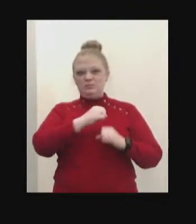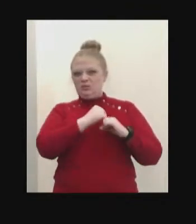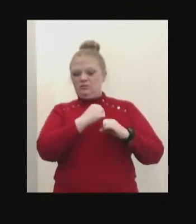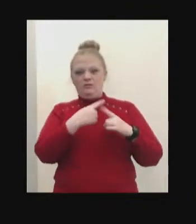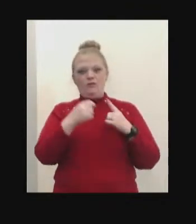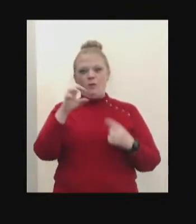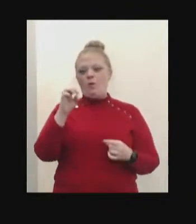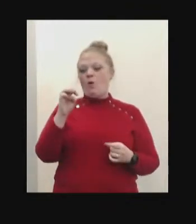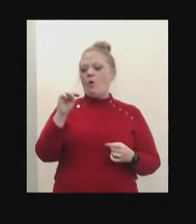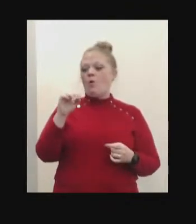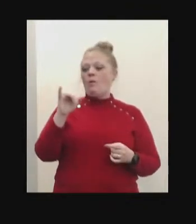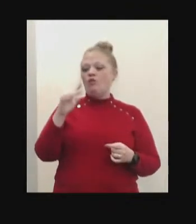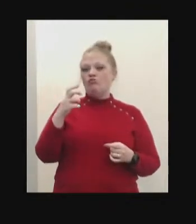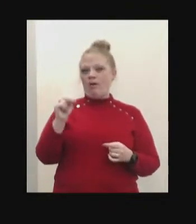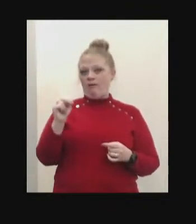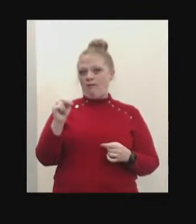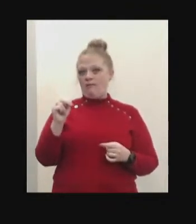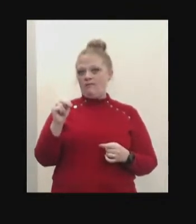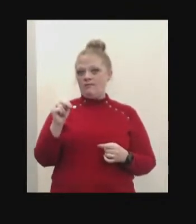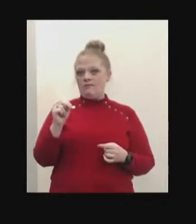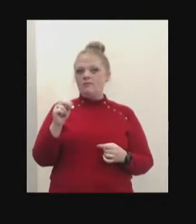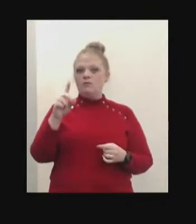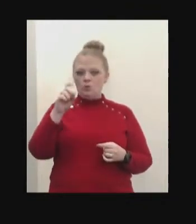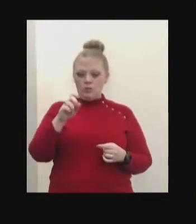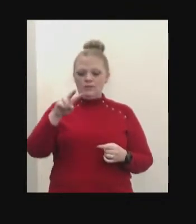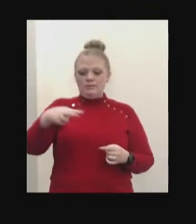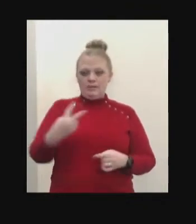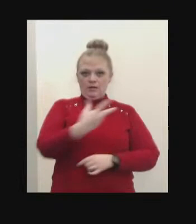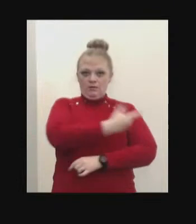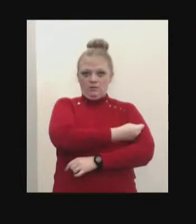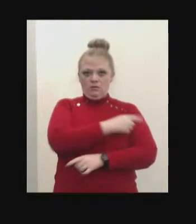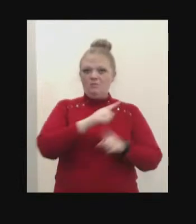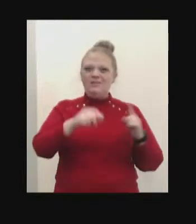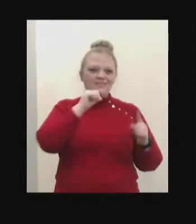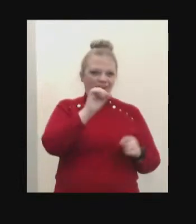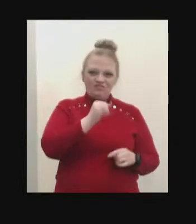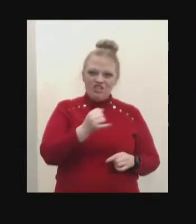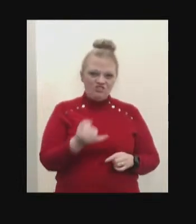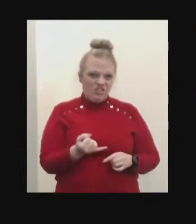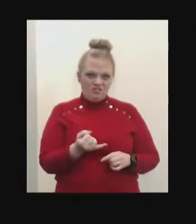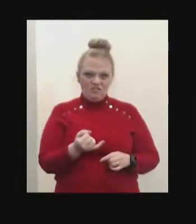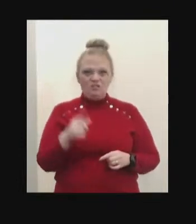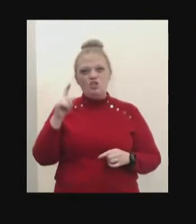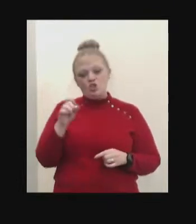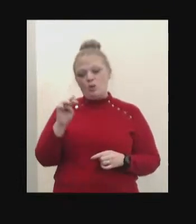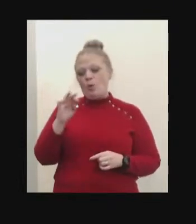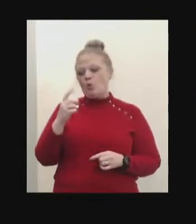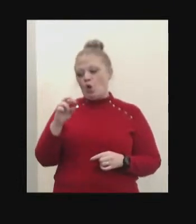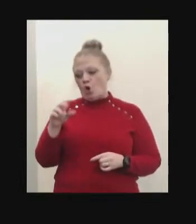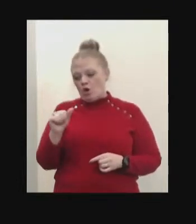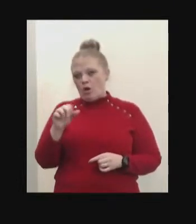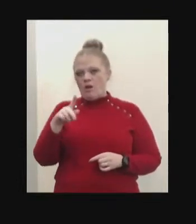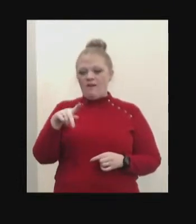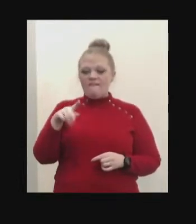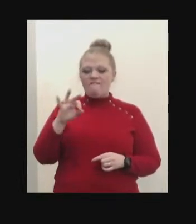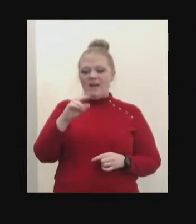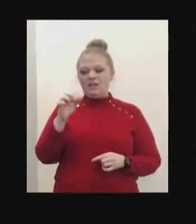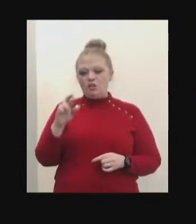Omicron. You should get another dose, but not the Johnson & Johnson. You should get a Moderna or Pfizer dose, preferably